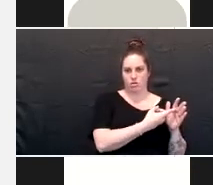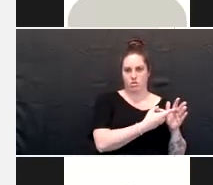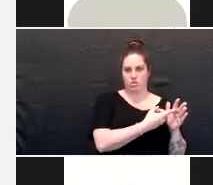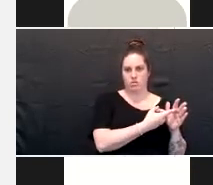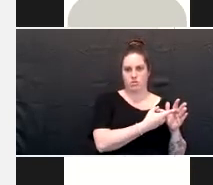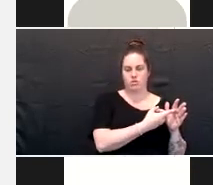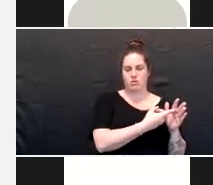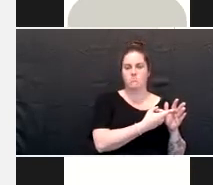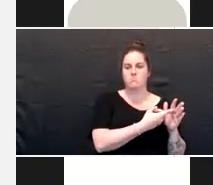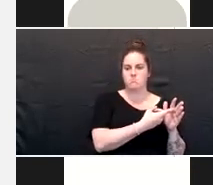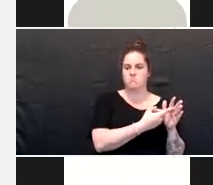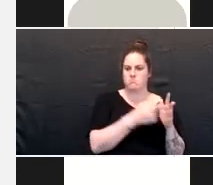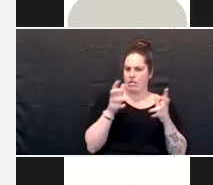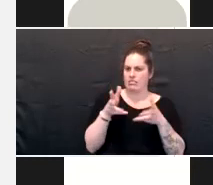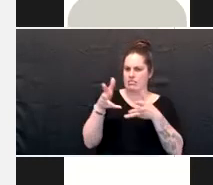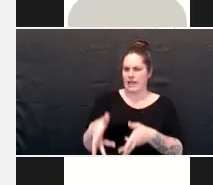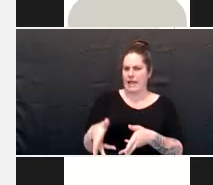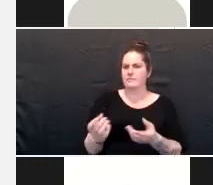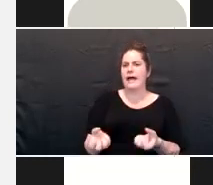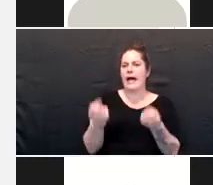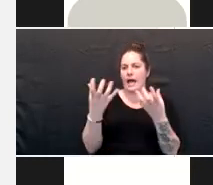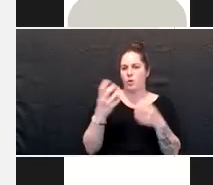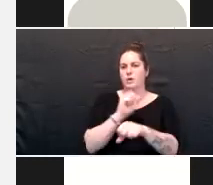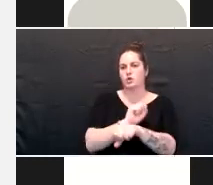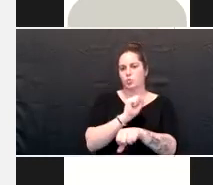know how much work was done.